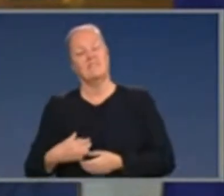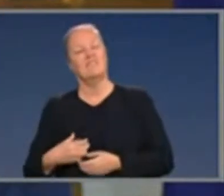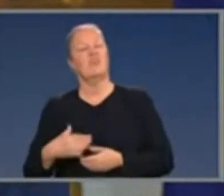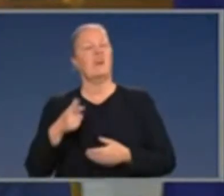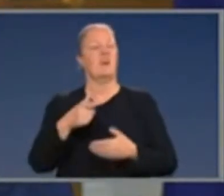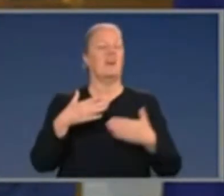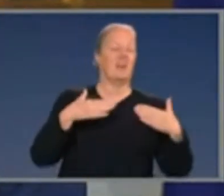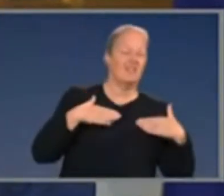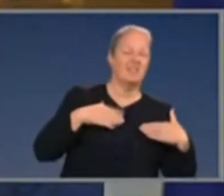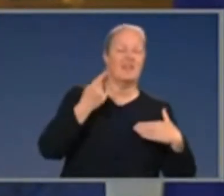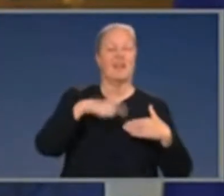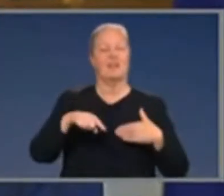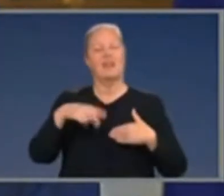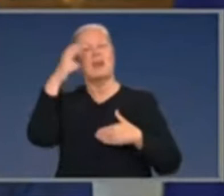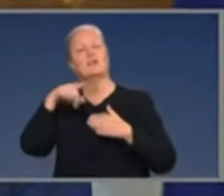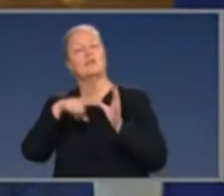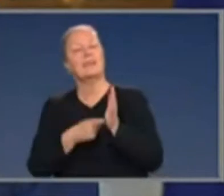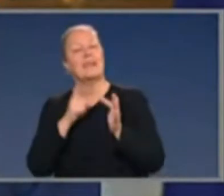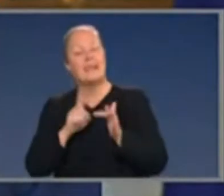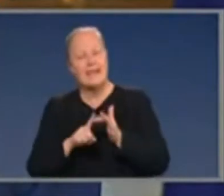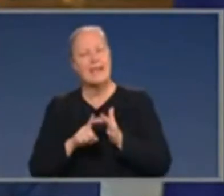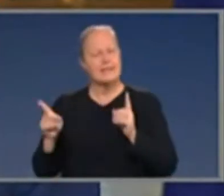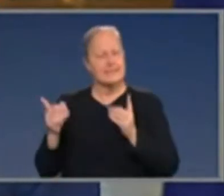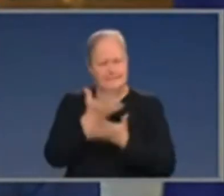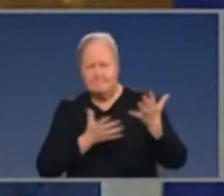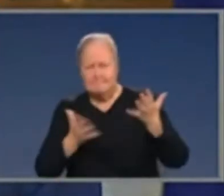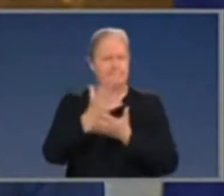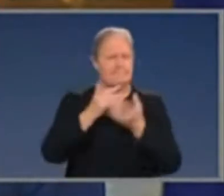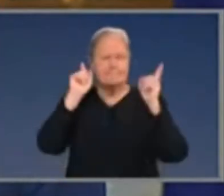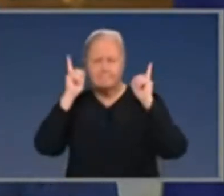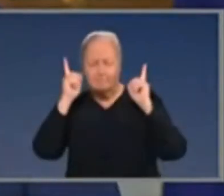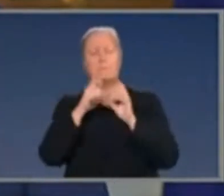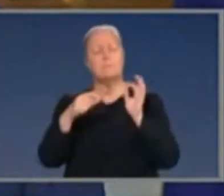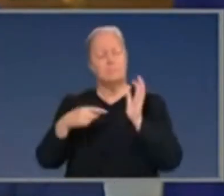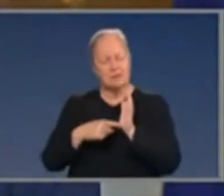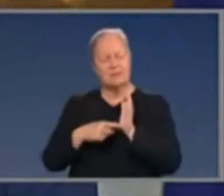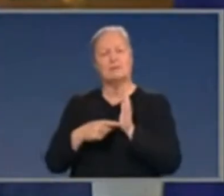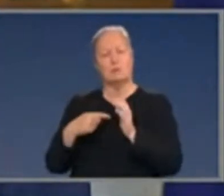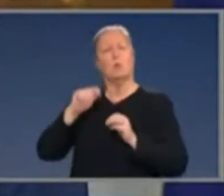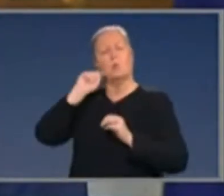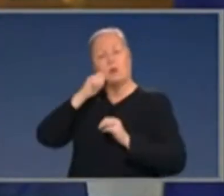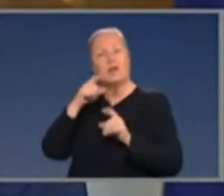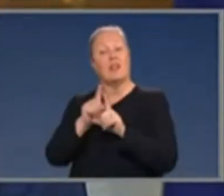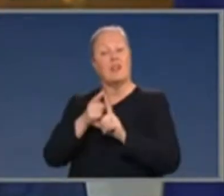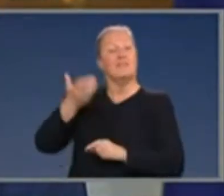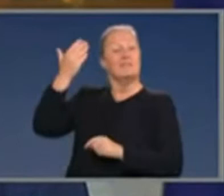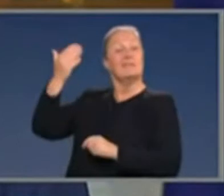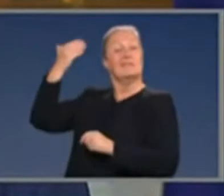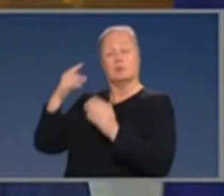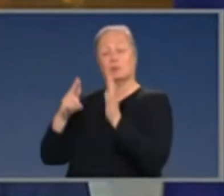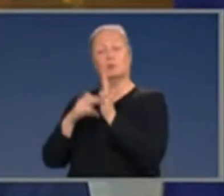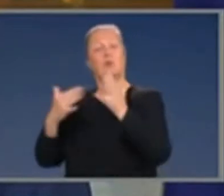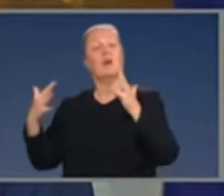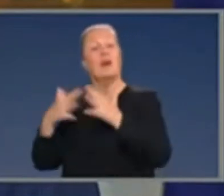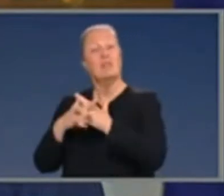has undertaken to the families that we will do a review of that outbreak as we did in the two big outbreaks in New